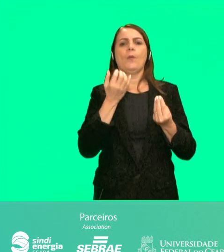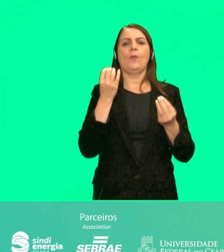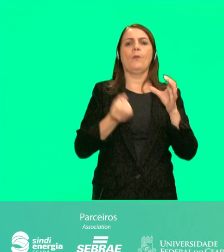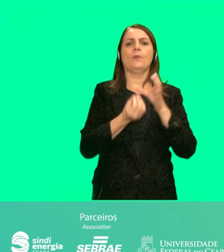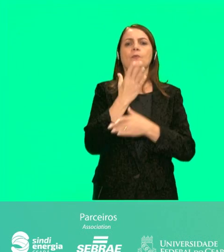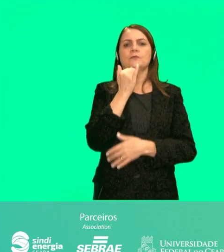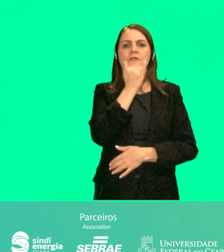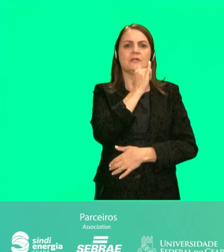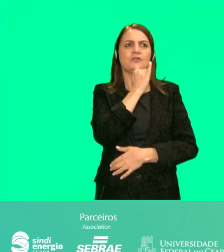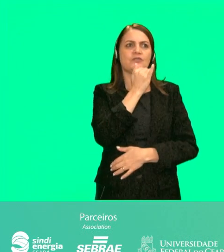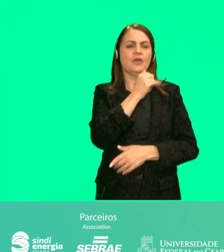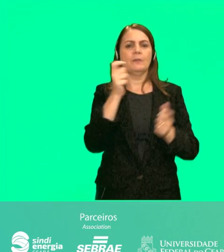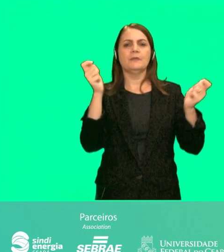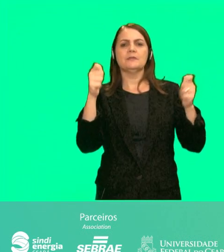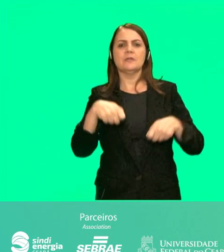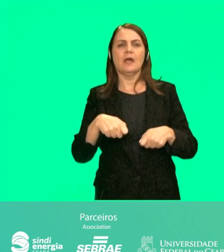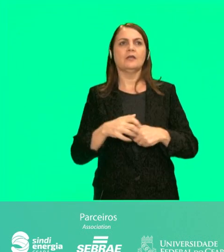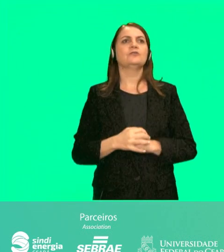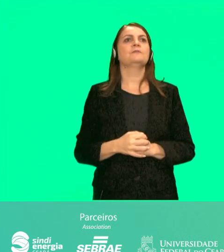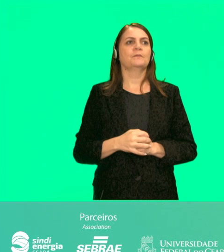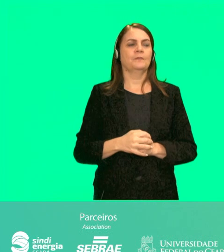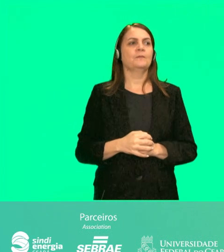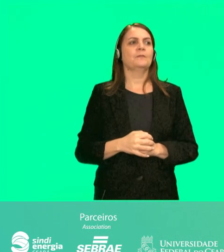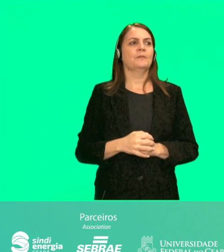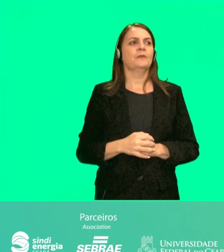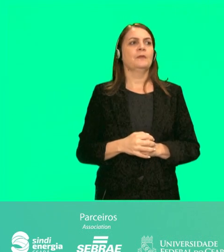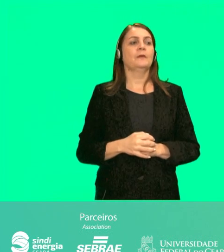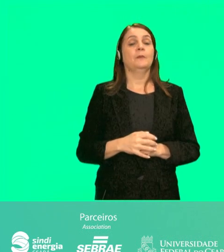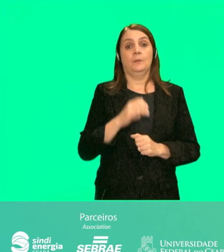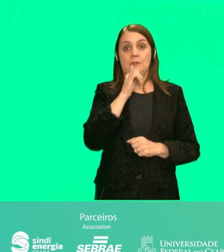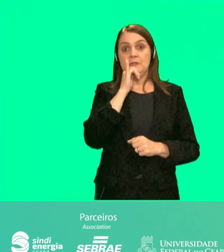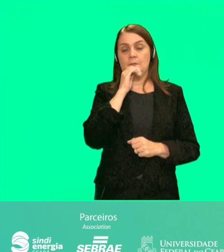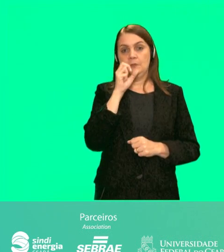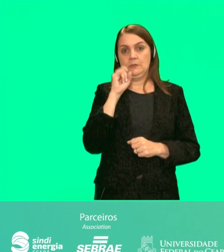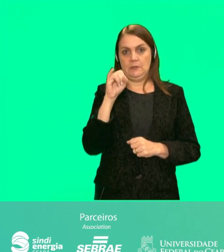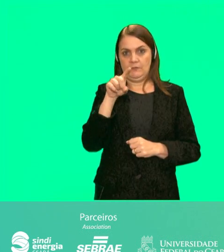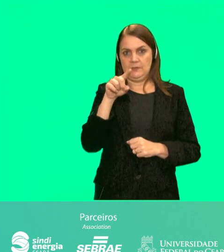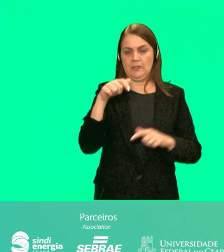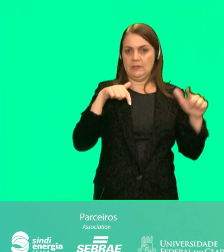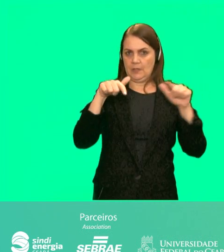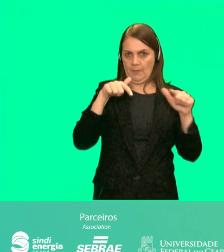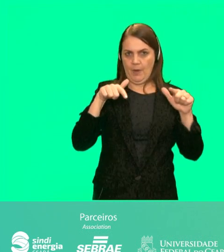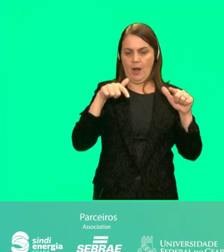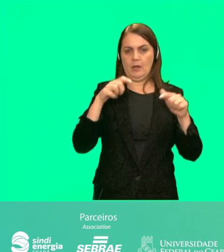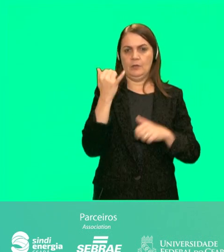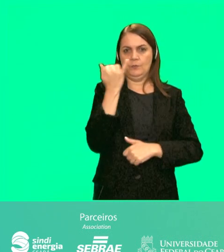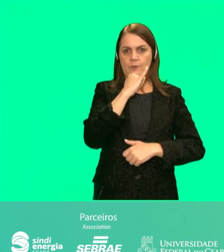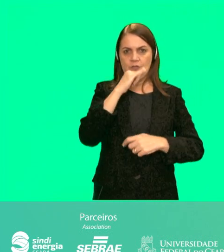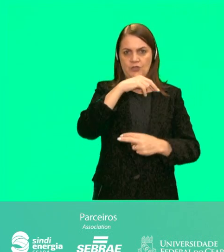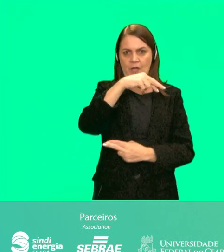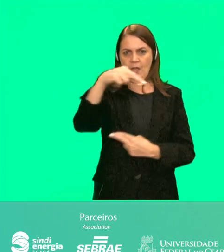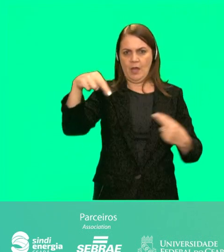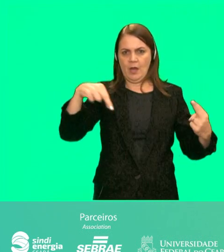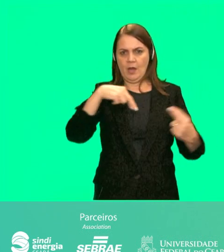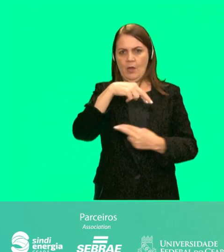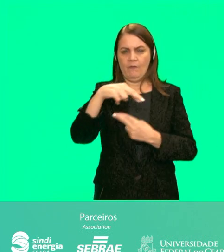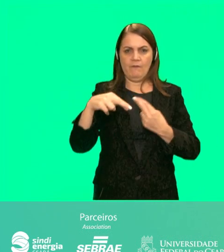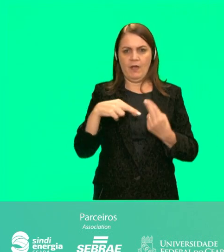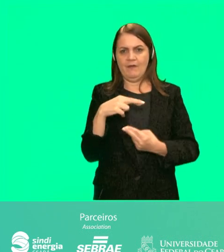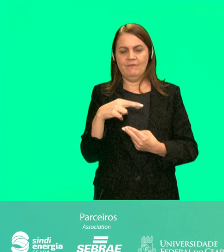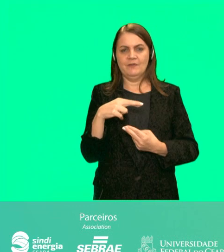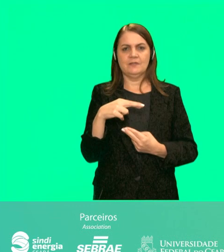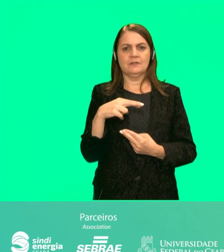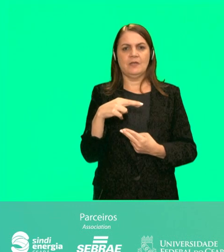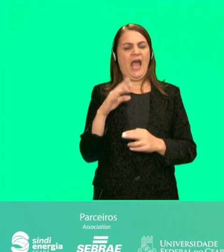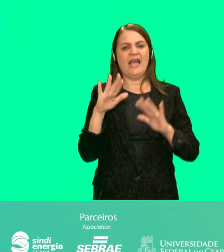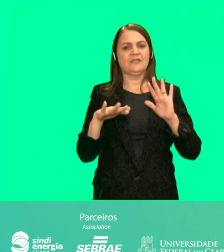que você that entrega para you ele. deliver Quando você to the trabalha com equipment energias working with renováveis, nem renewable sempre você energies. tem, né, Not always you uma have